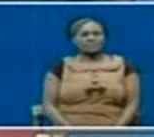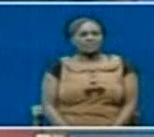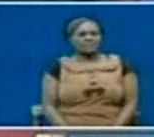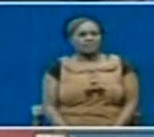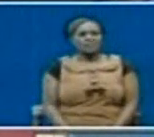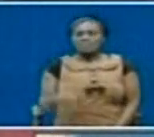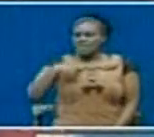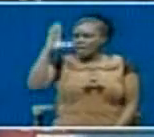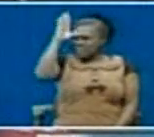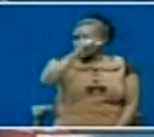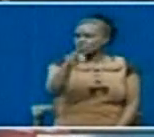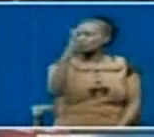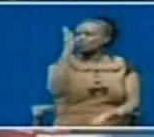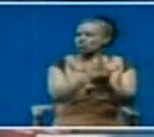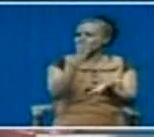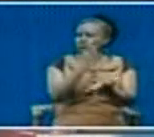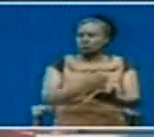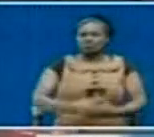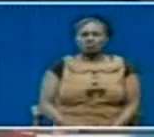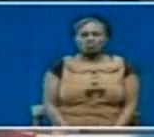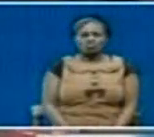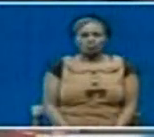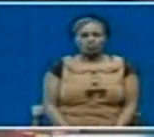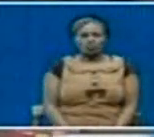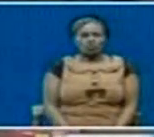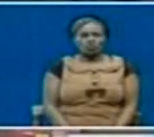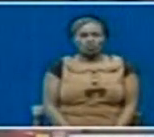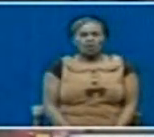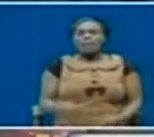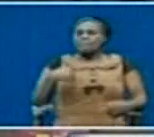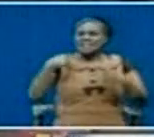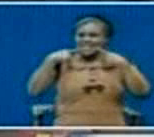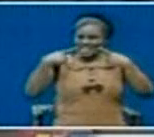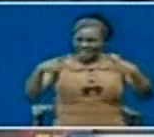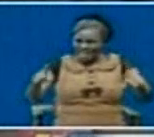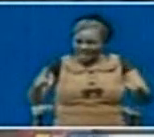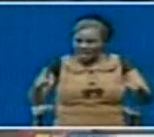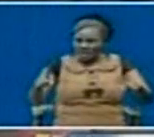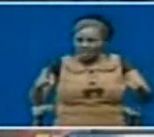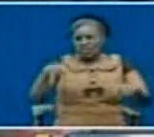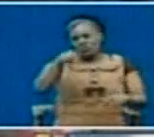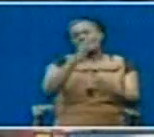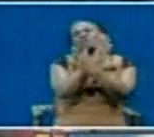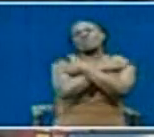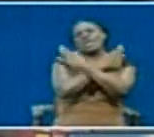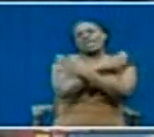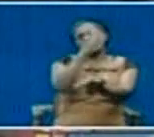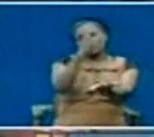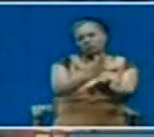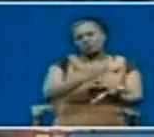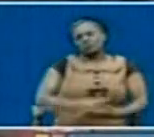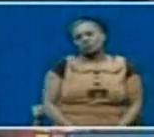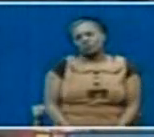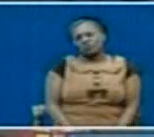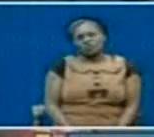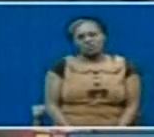Ahmed, I missed you last night. But I declared one thing. You are a friend.